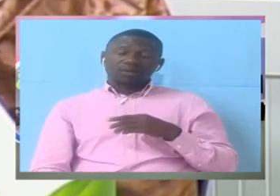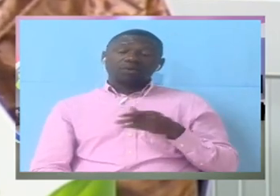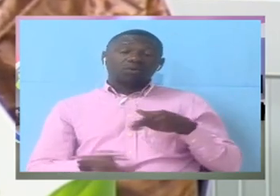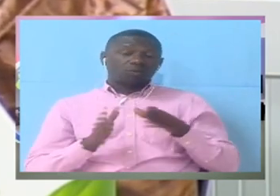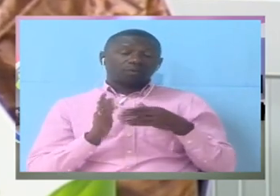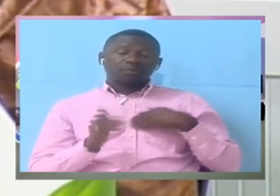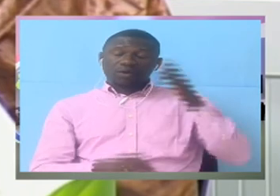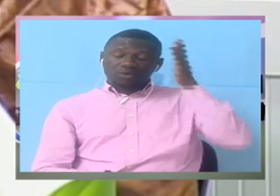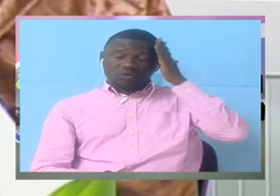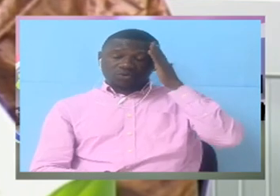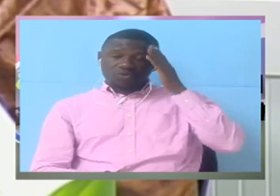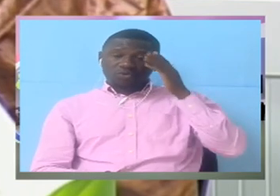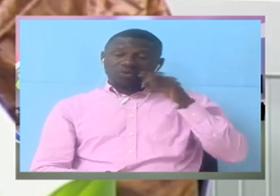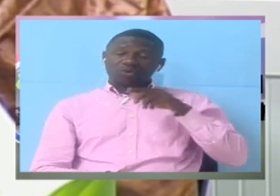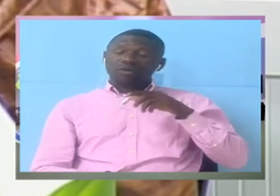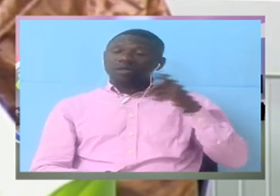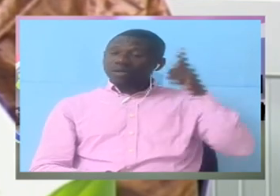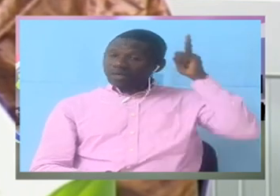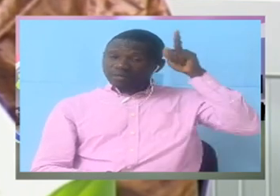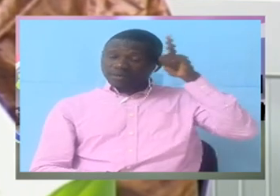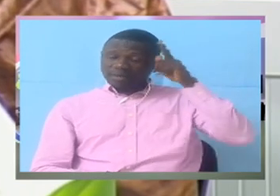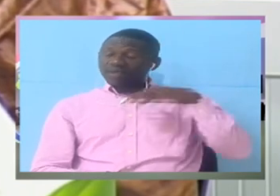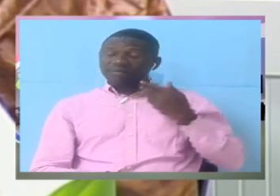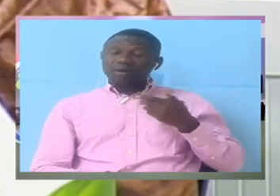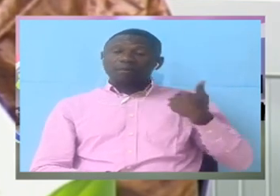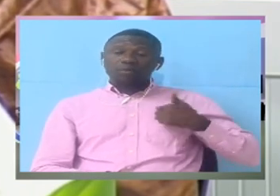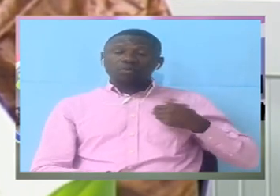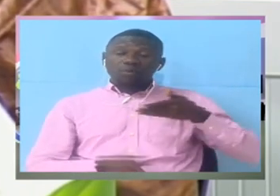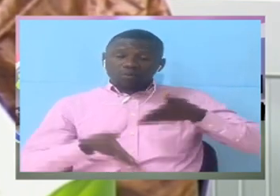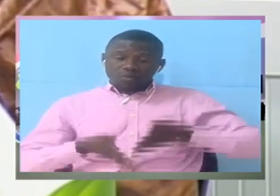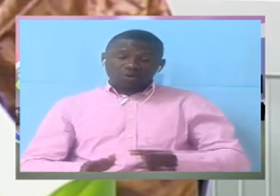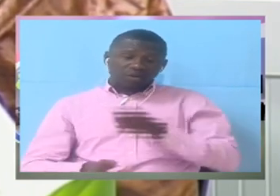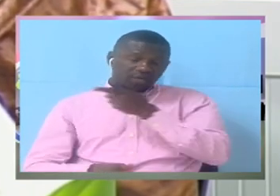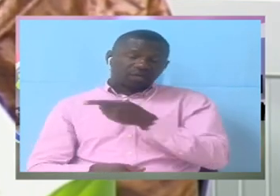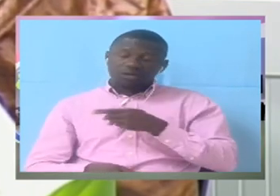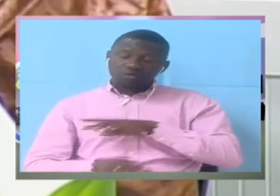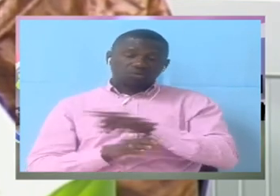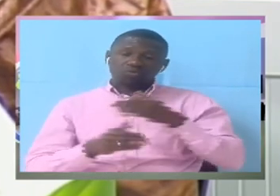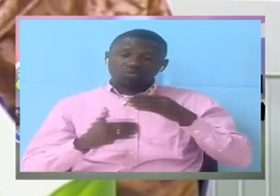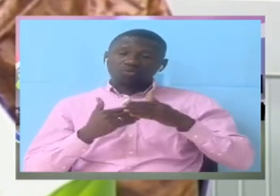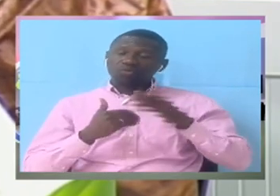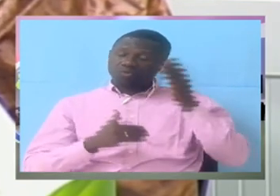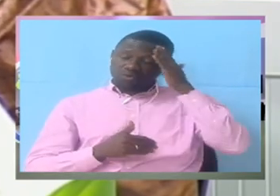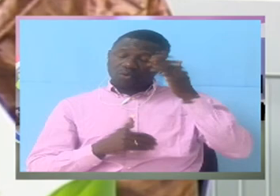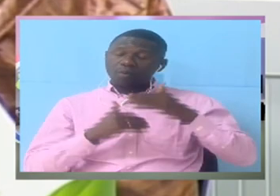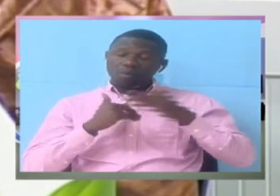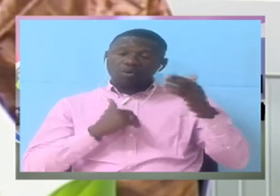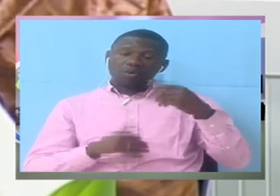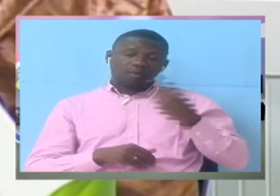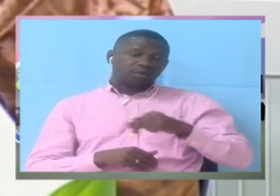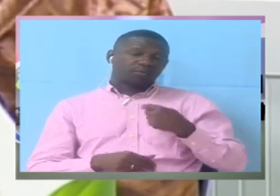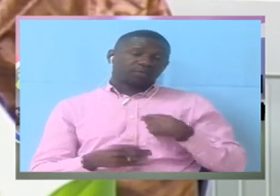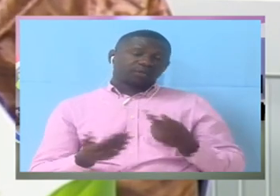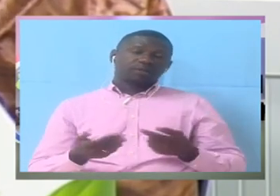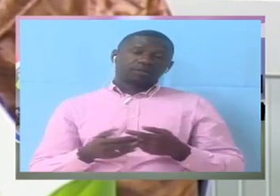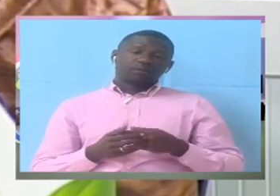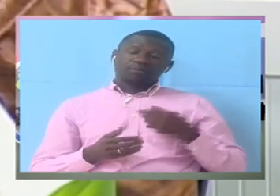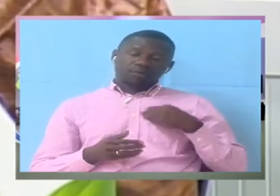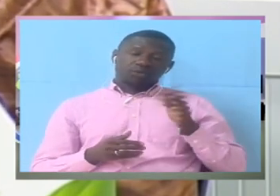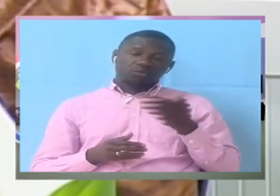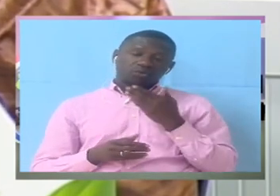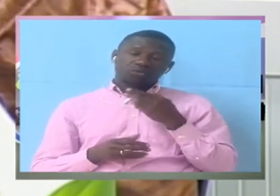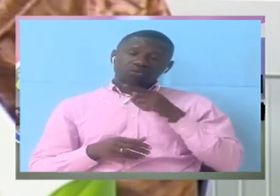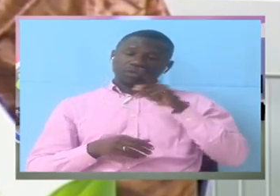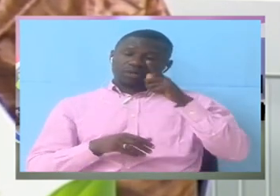The way I know Liberia, even the citizens of Liberia don't know much about that country. And my going to Liberia, maybe in Gambia,